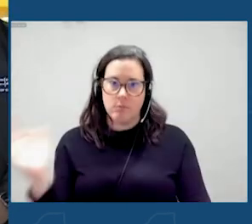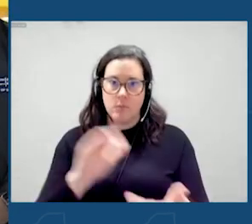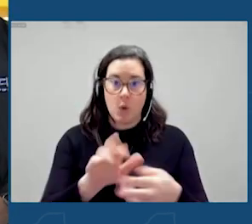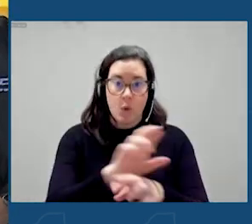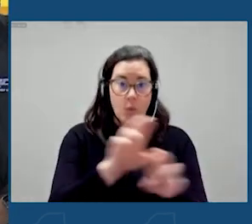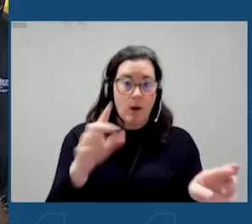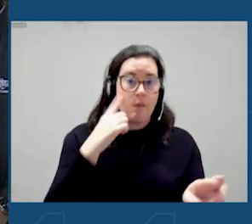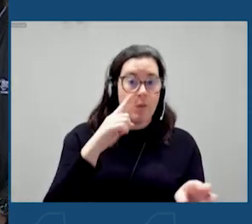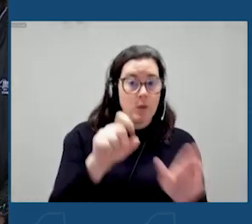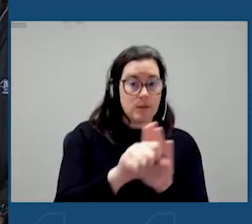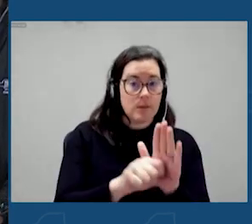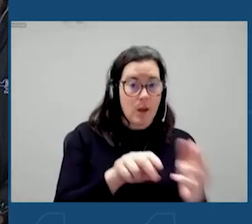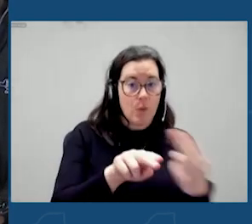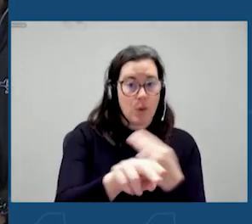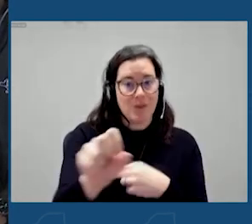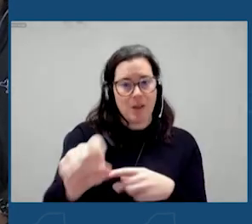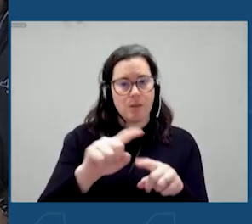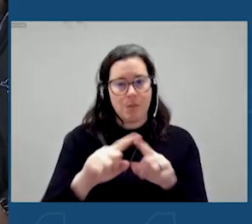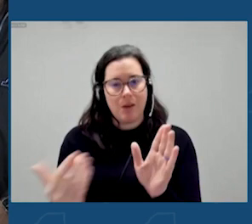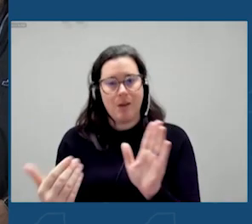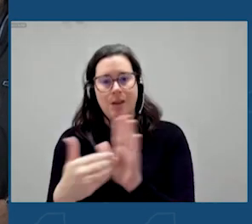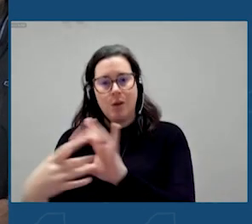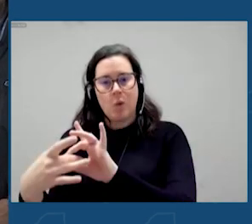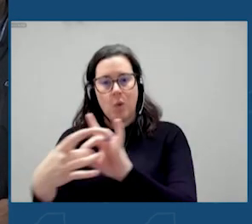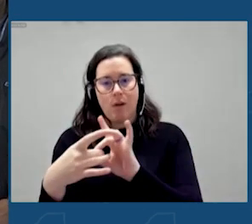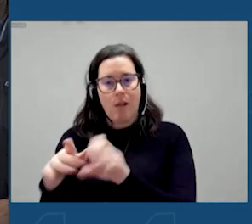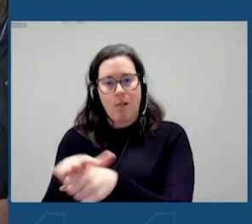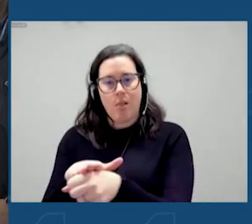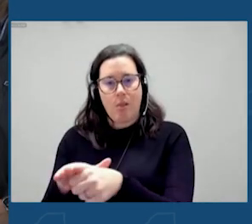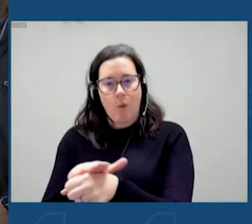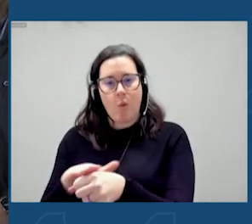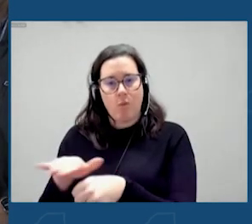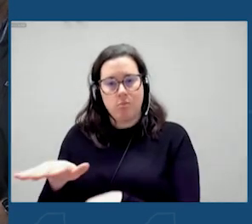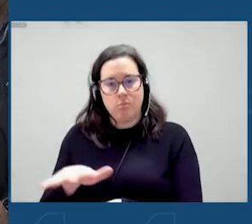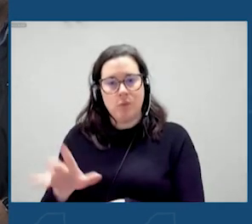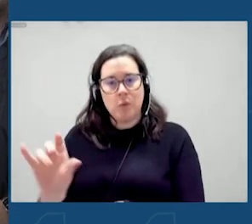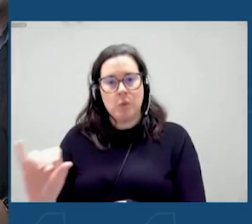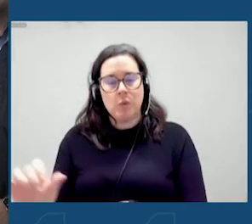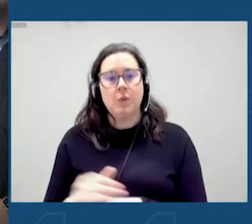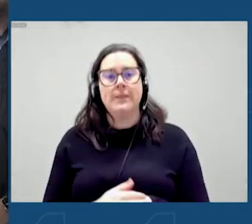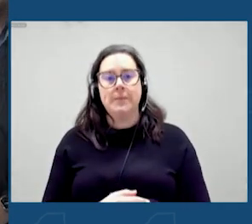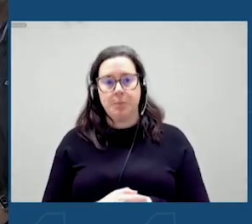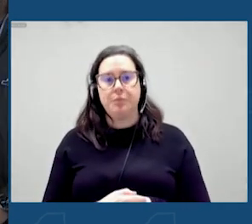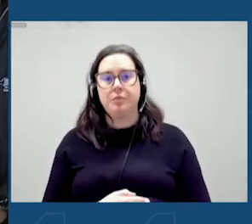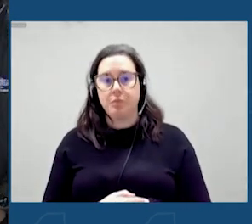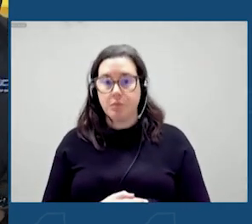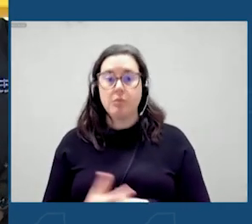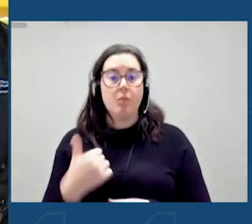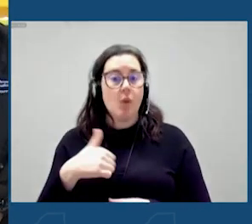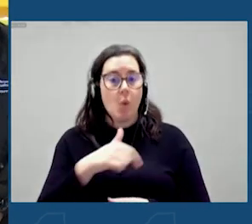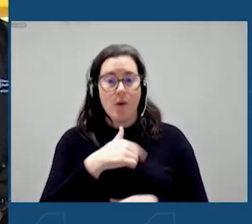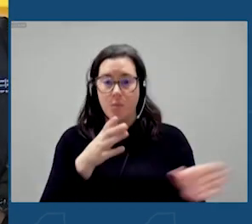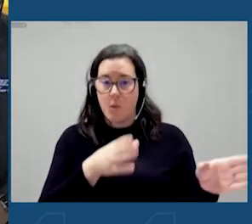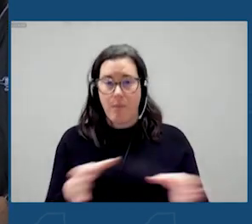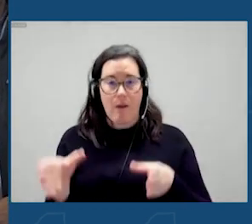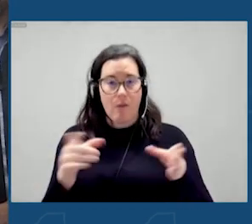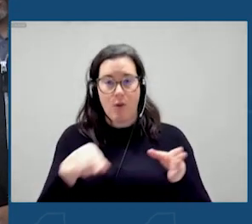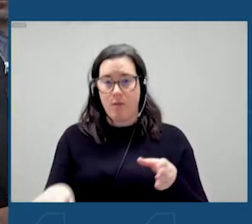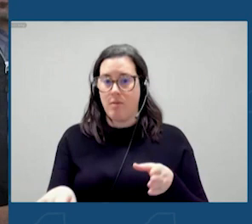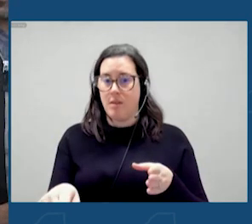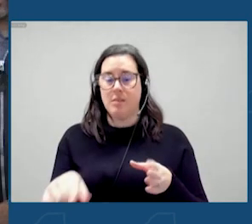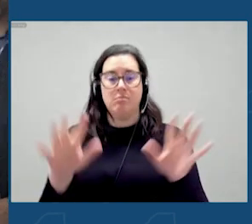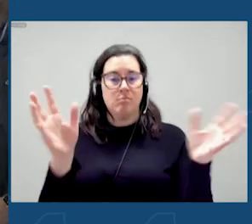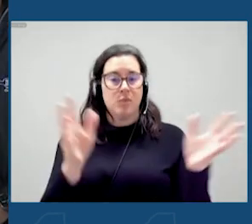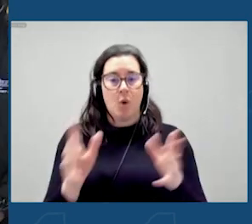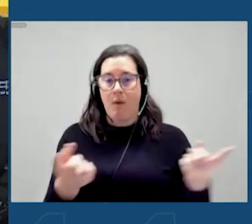roads, but again, in coordination with our local partners. NYSDOT prepares for these kinds of storms all year round,